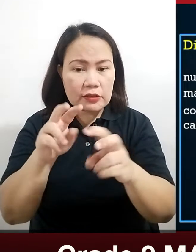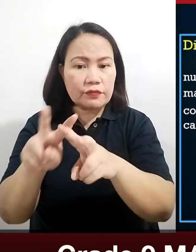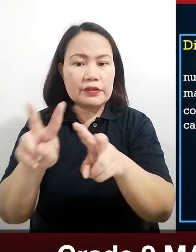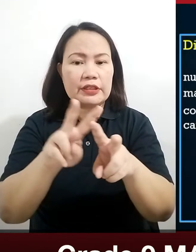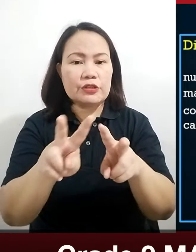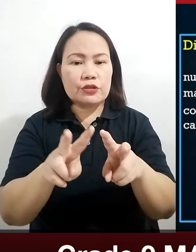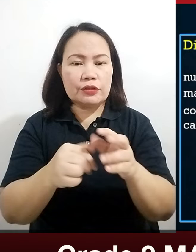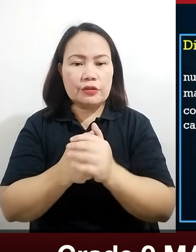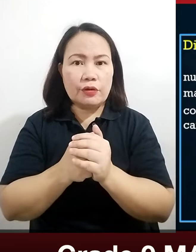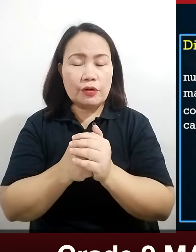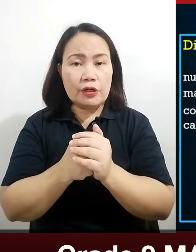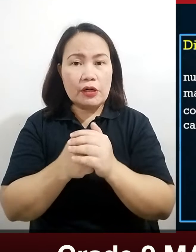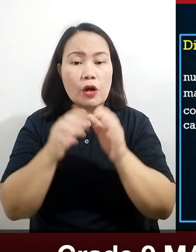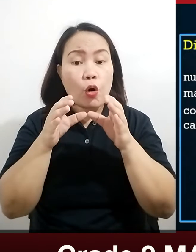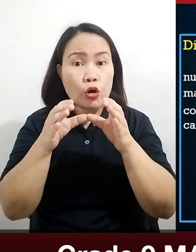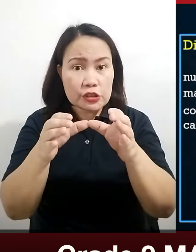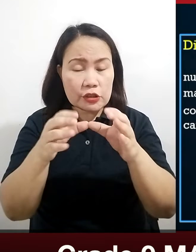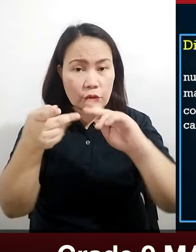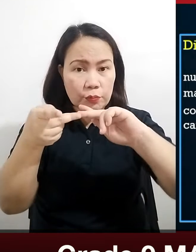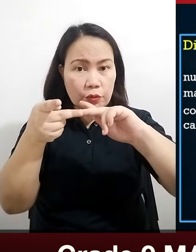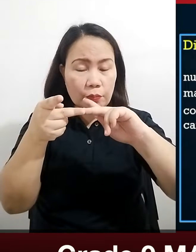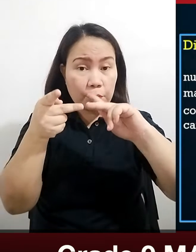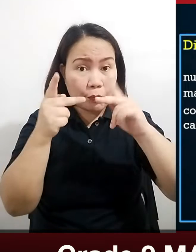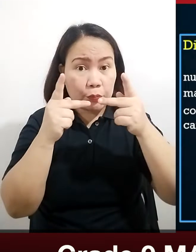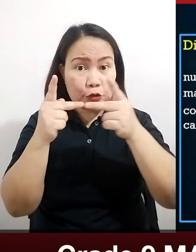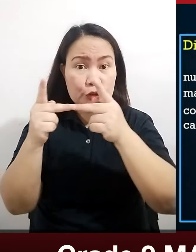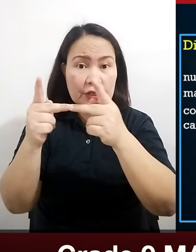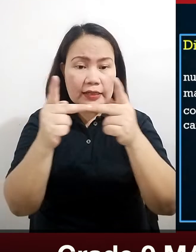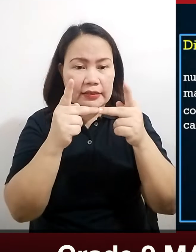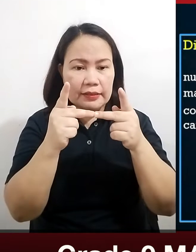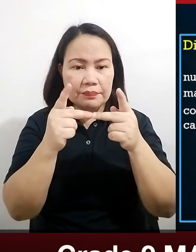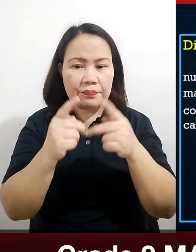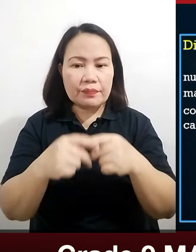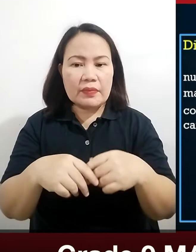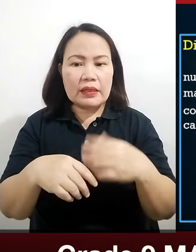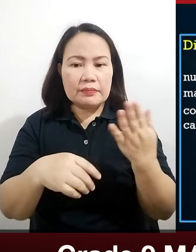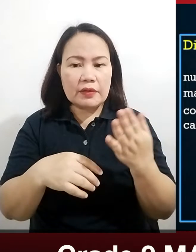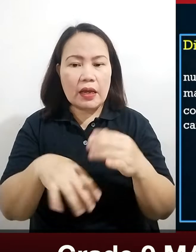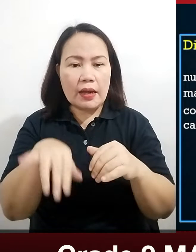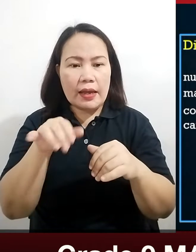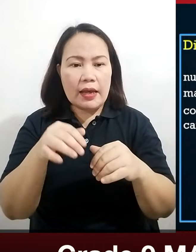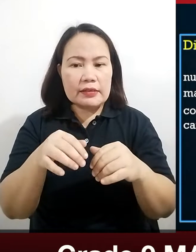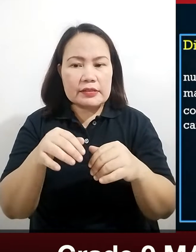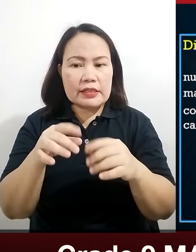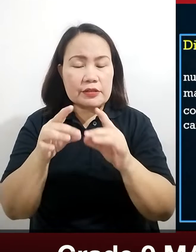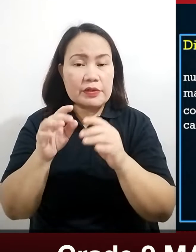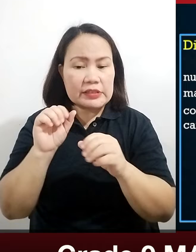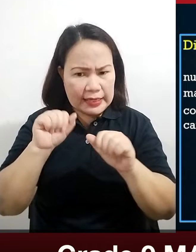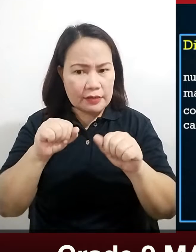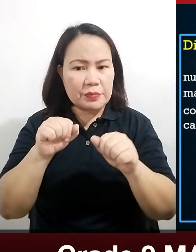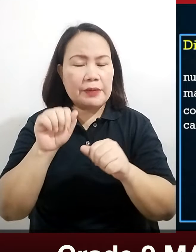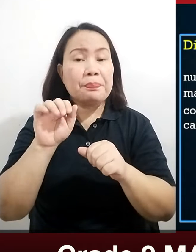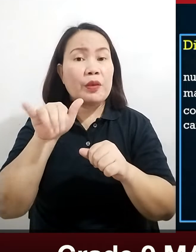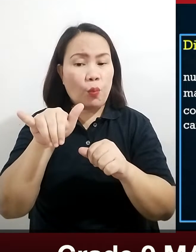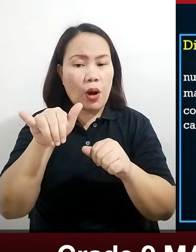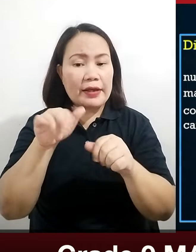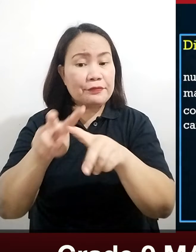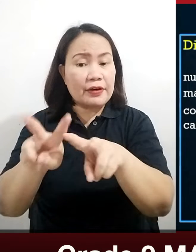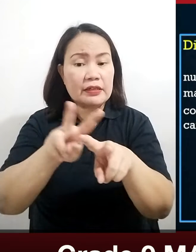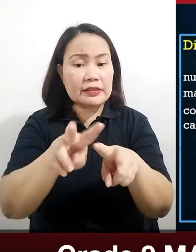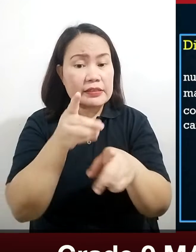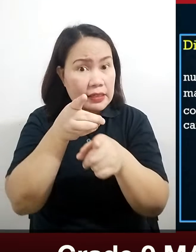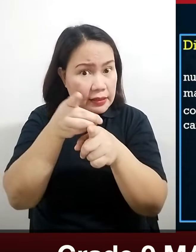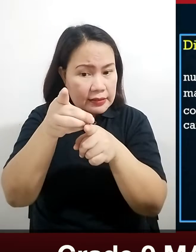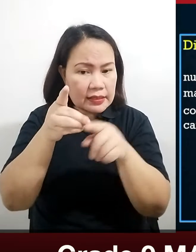be y varies directly as x, y is directly proportional to x, and y